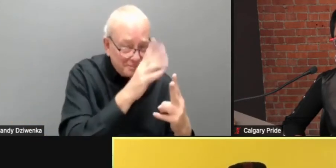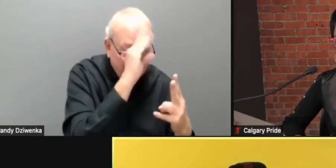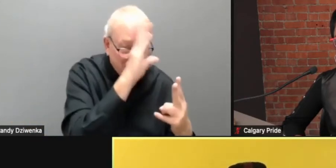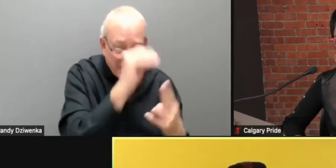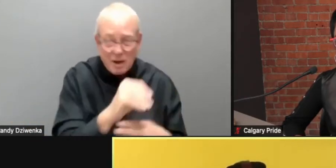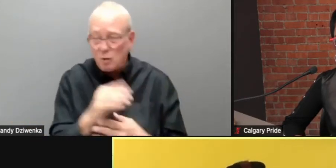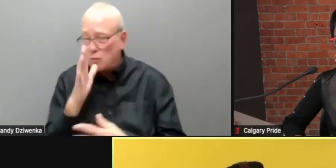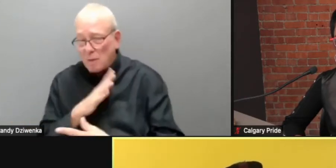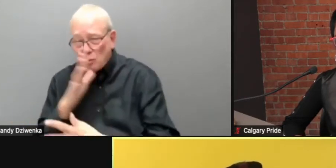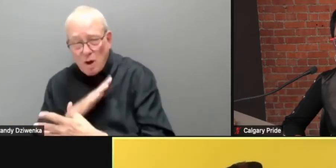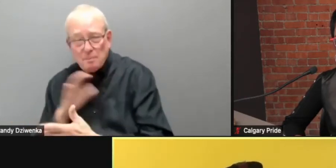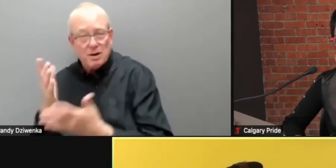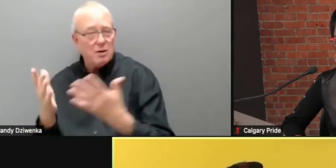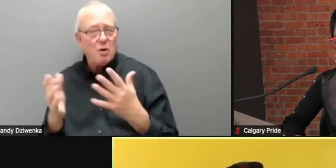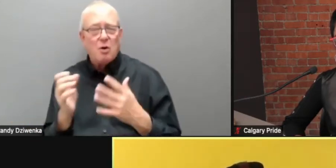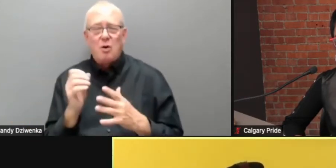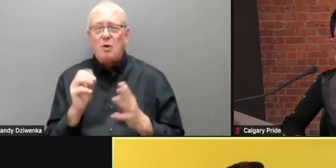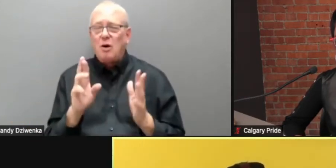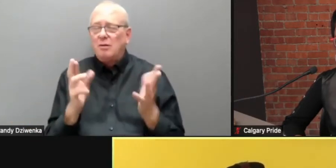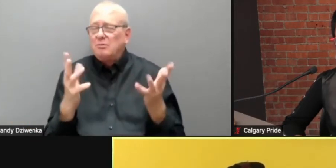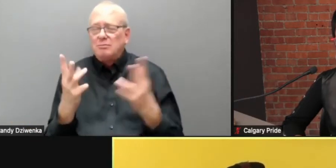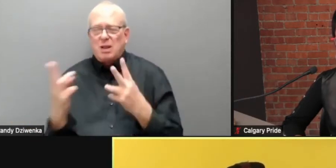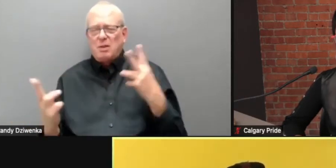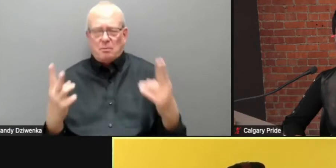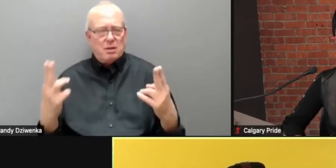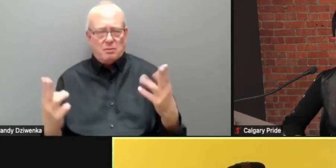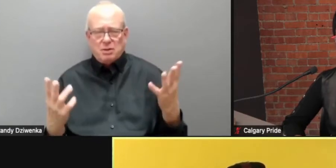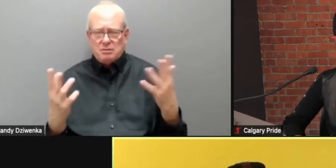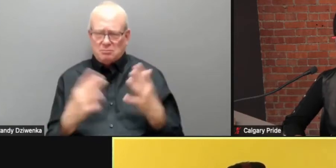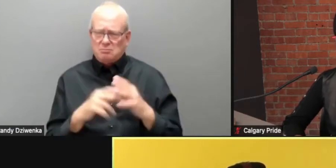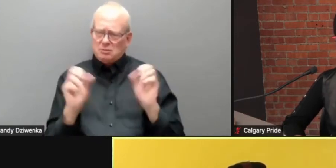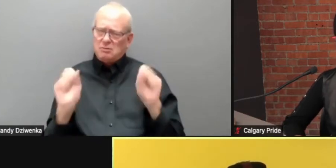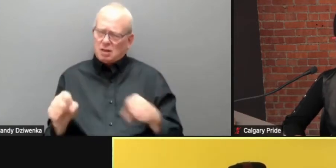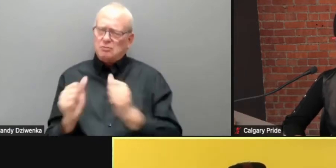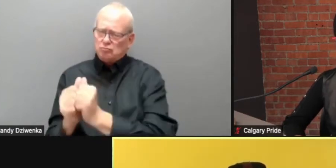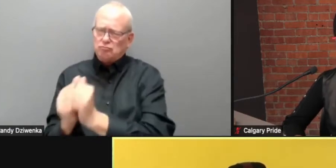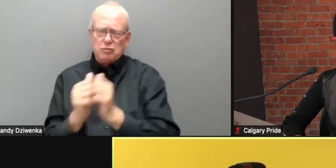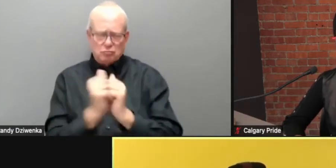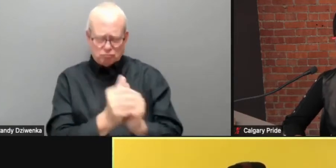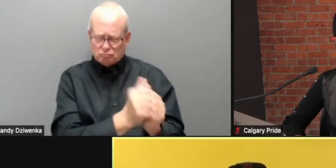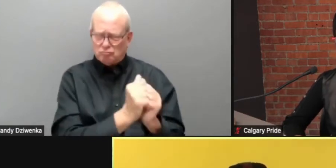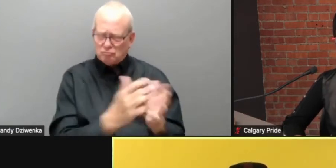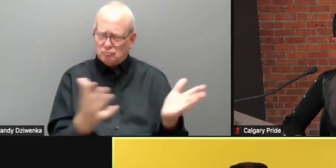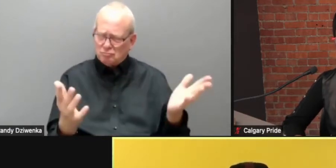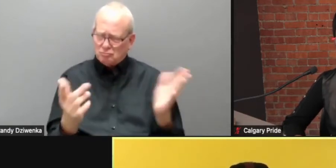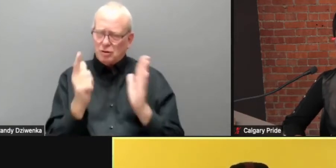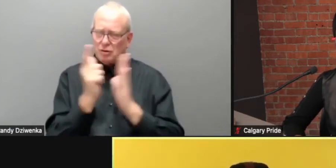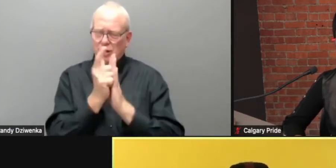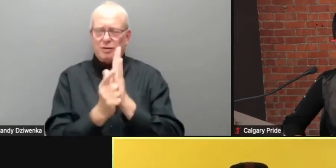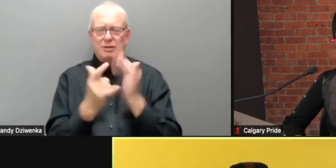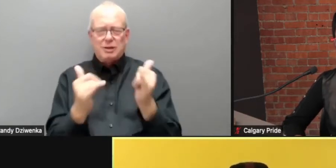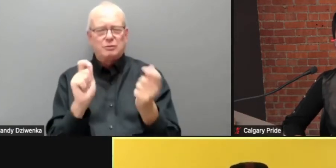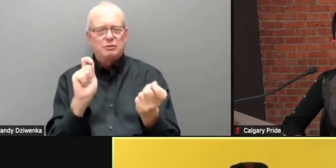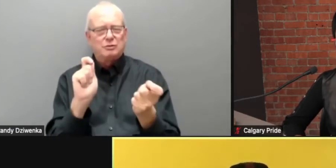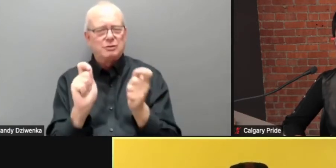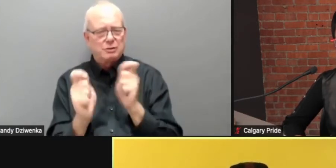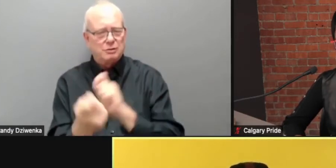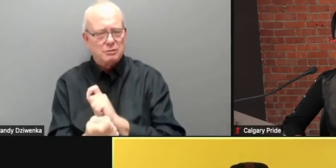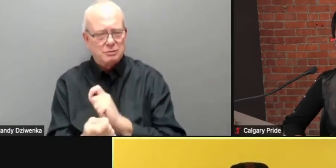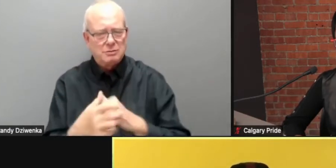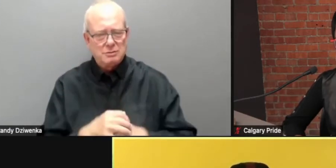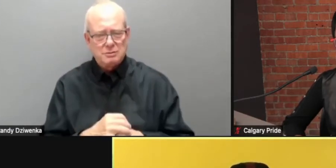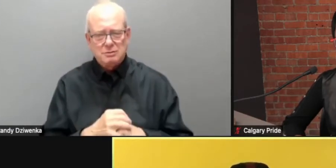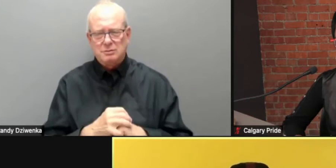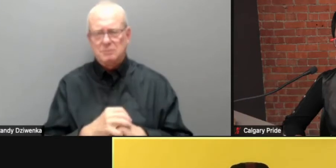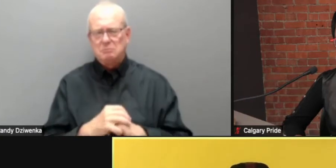but were taken away by this law, Section 377, were restored back on 6th September 2018. Very soon we